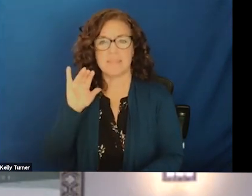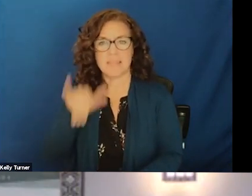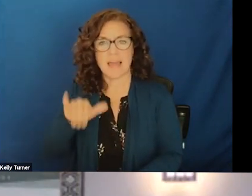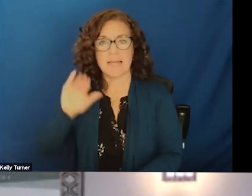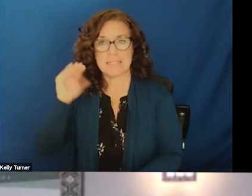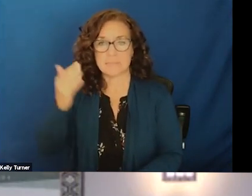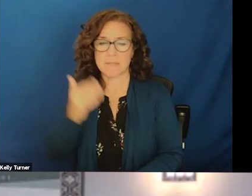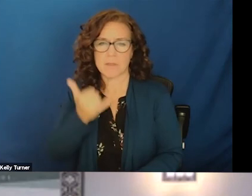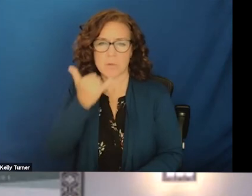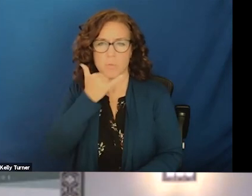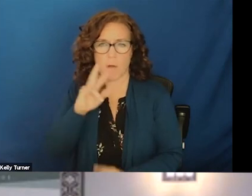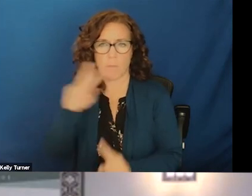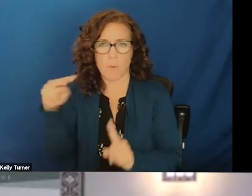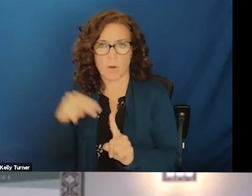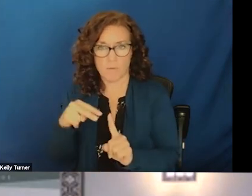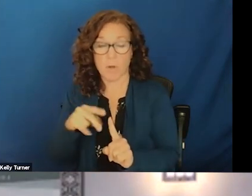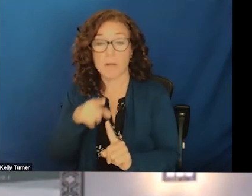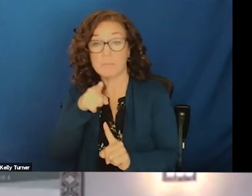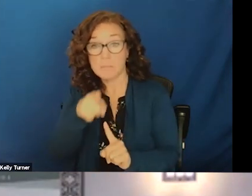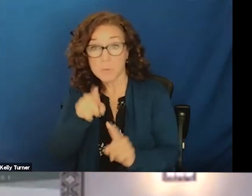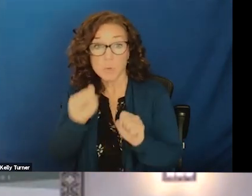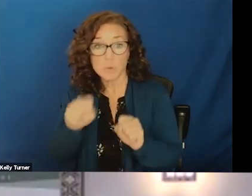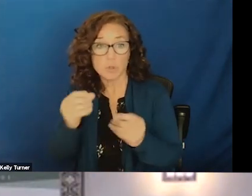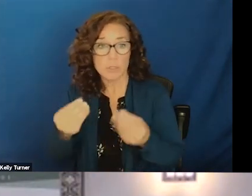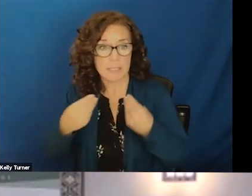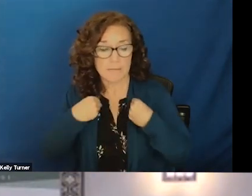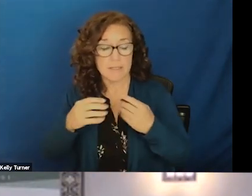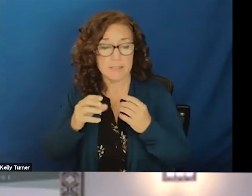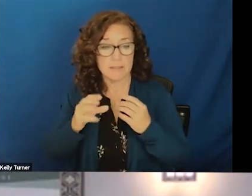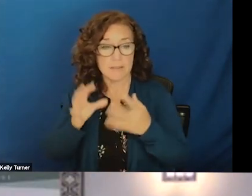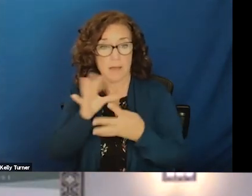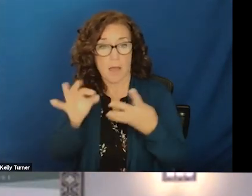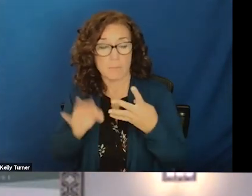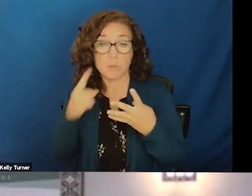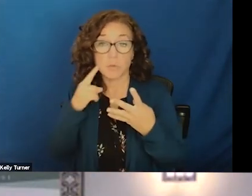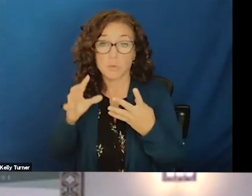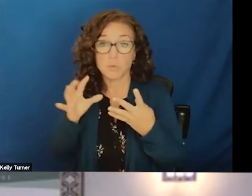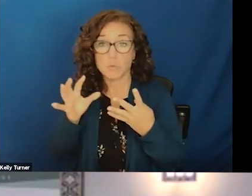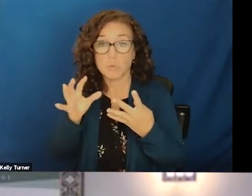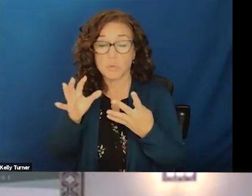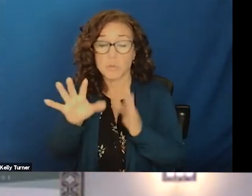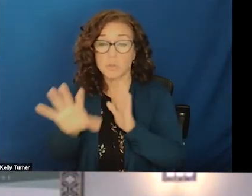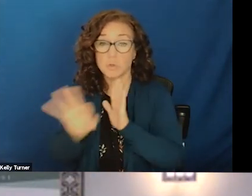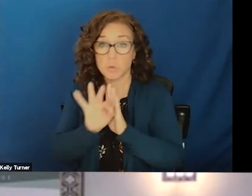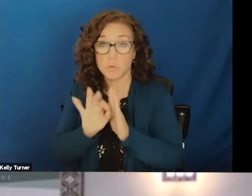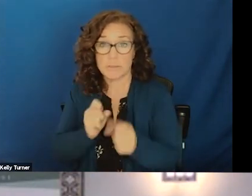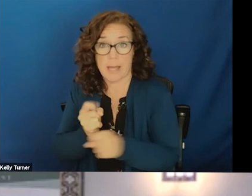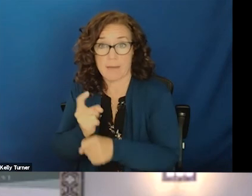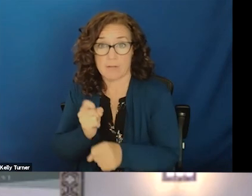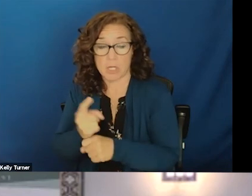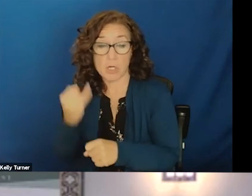an option to choose per year if we want our kids to be taught in English